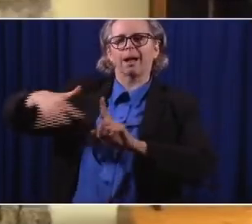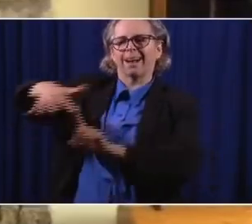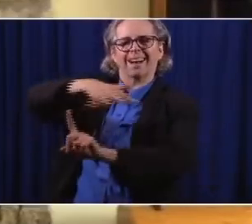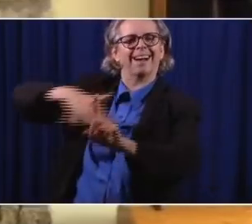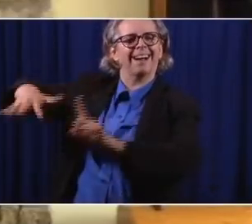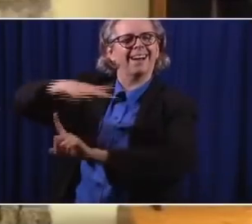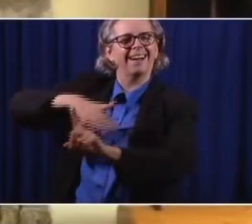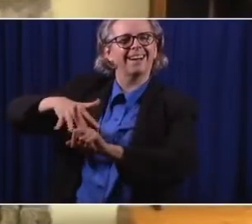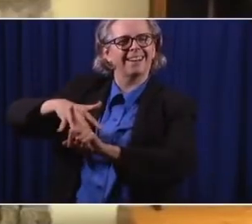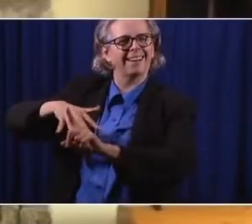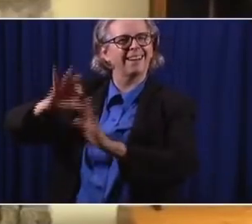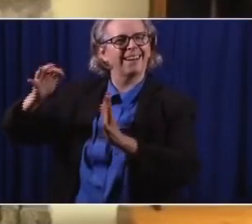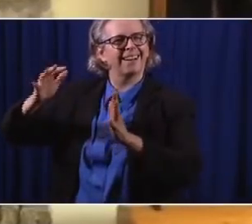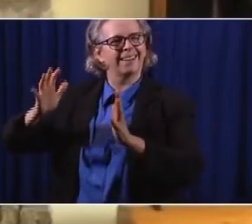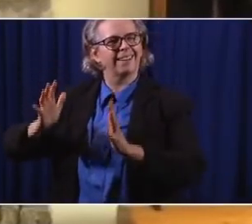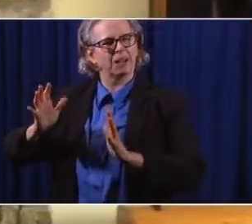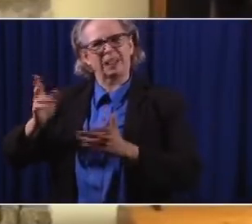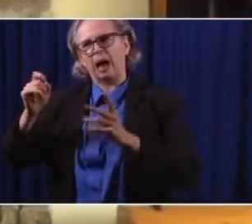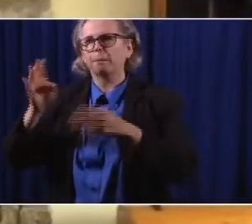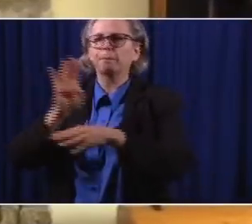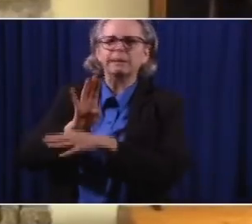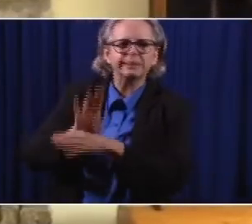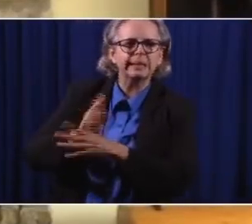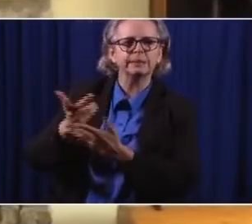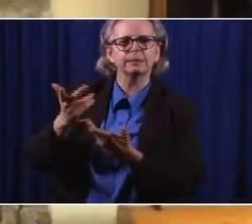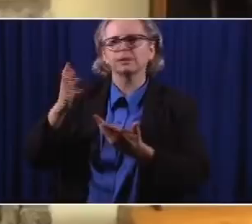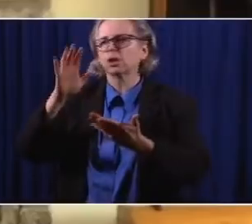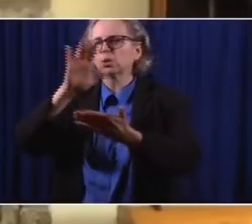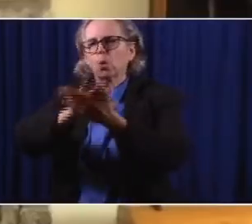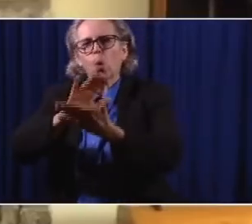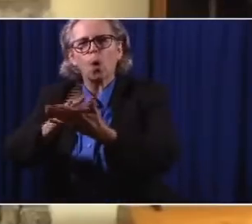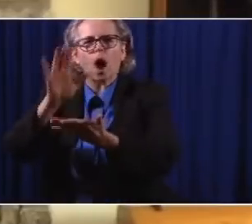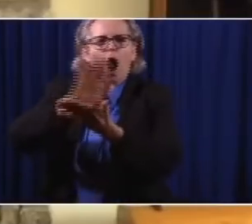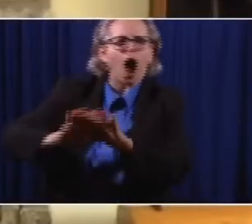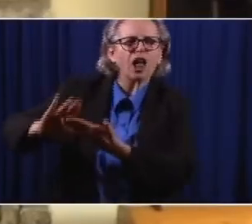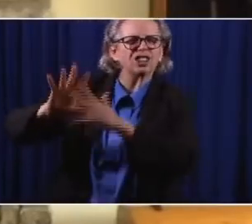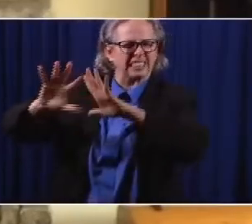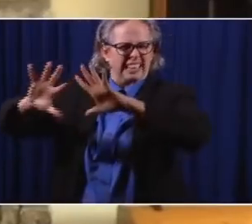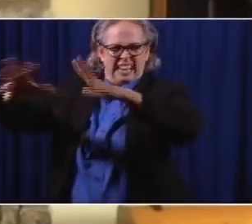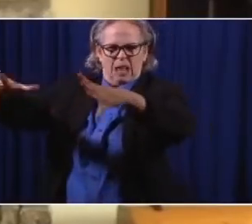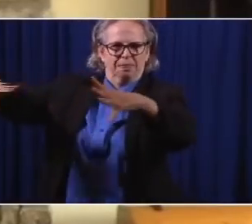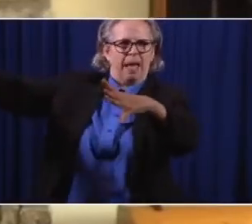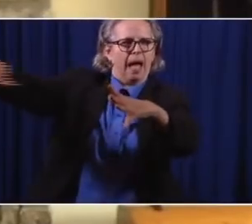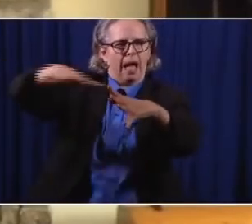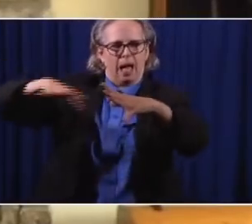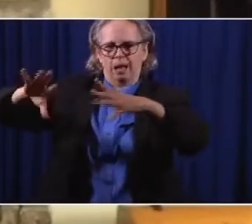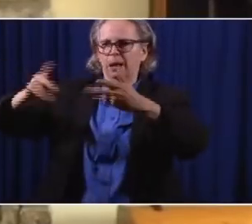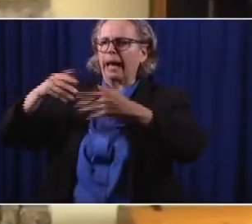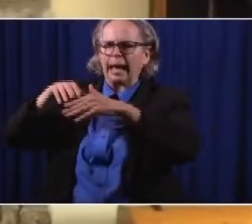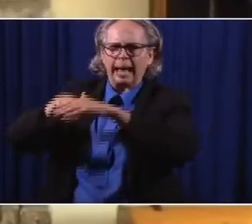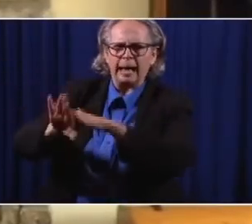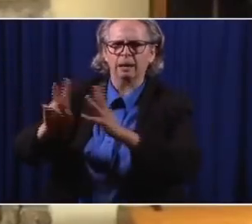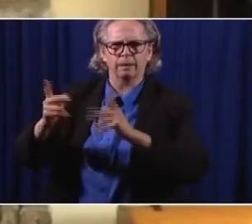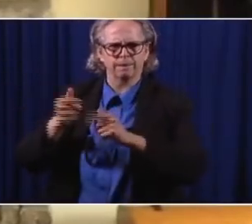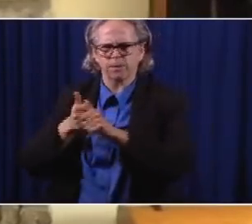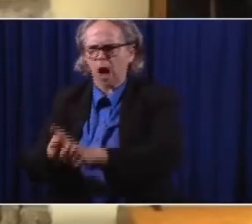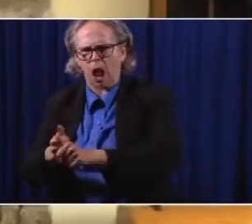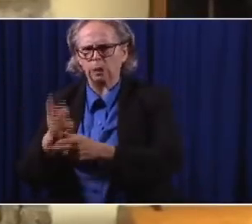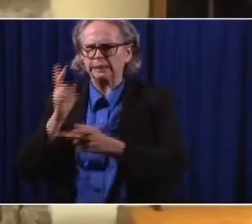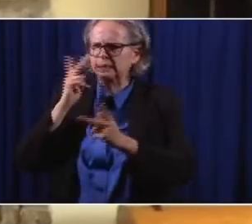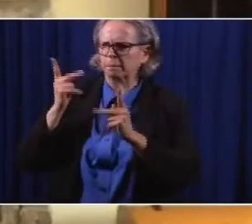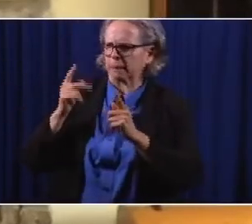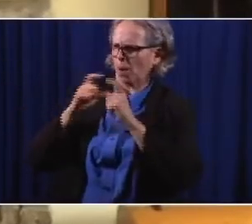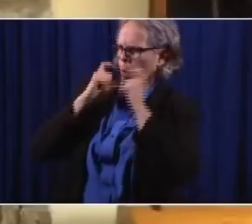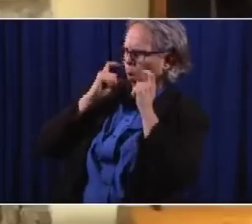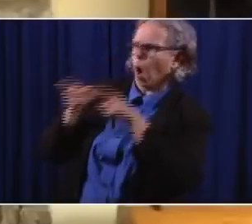in business. Same way with colleges. In classroom, we don't have an indication there's much spread in the classroom. Spread in the